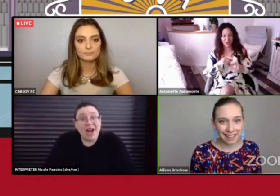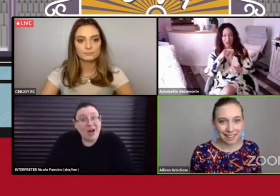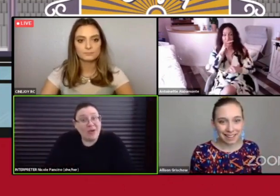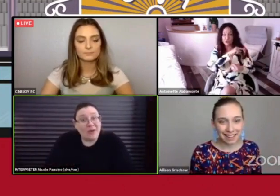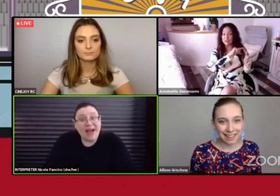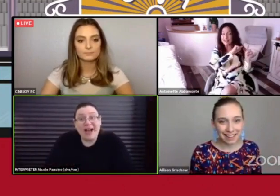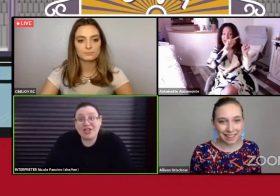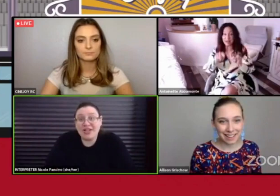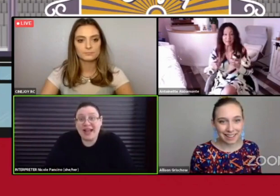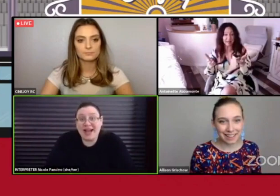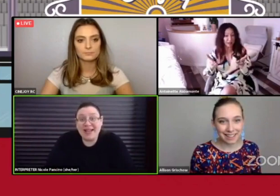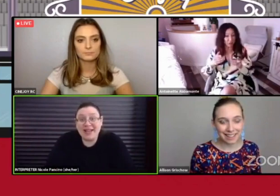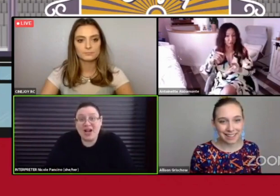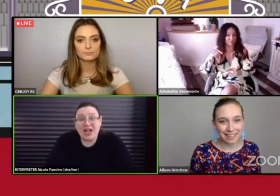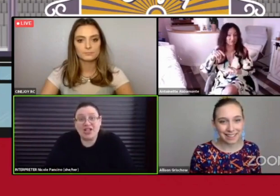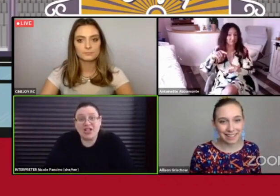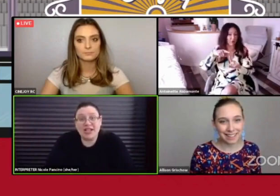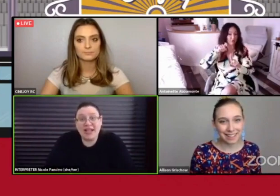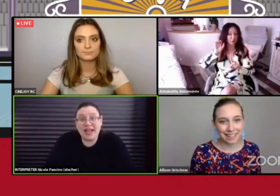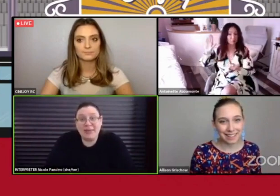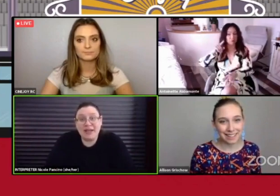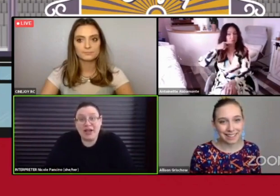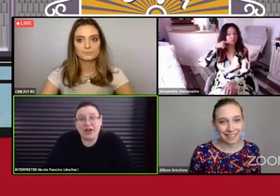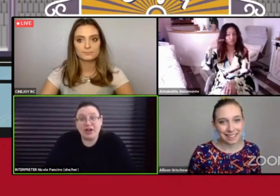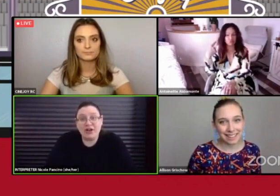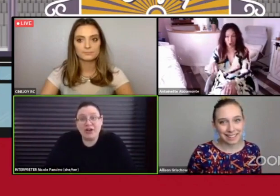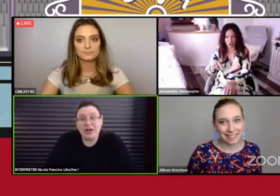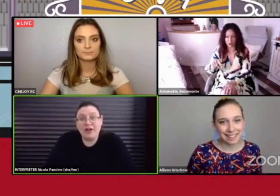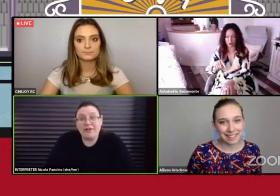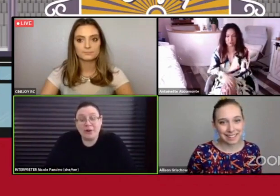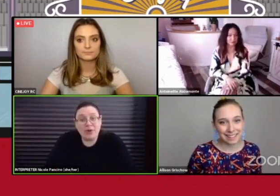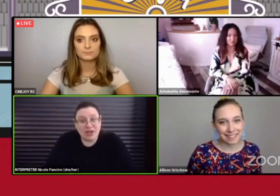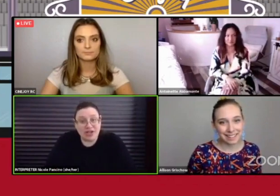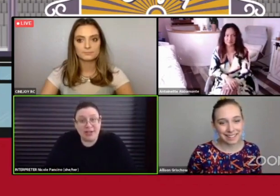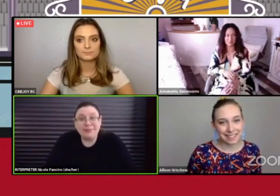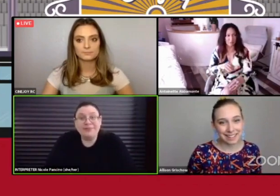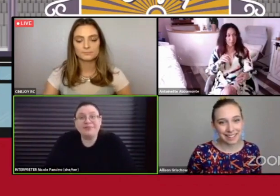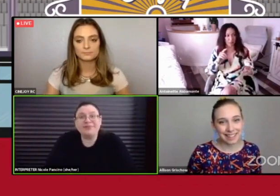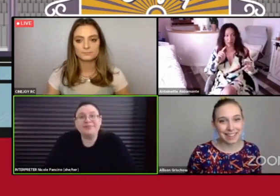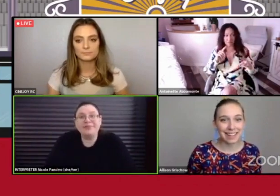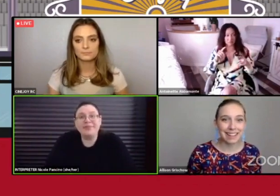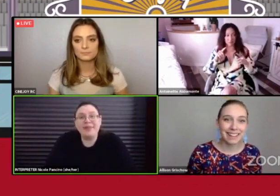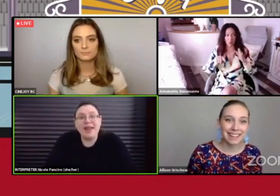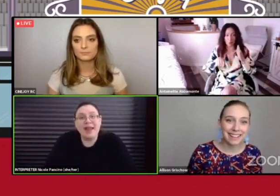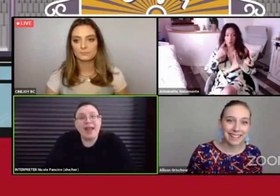no actually i did not she came here from russia